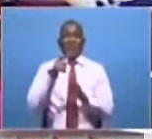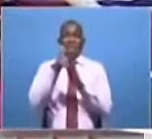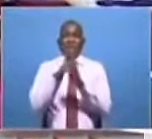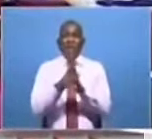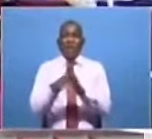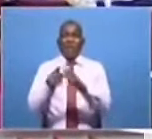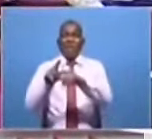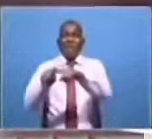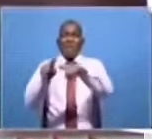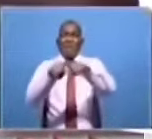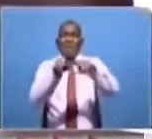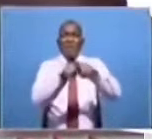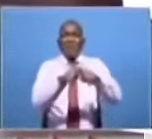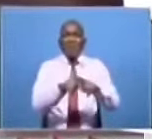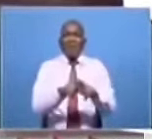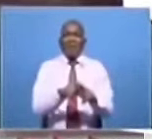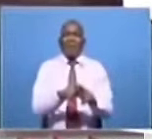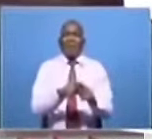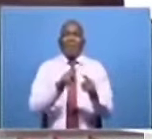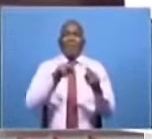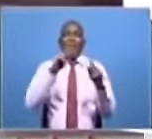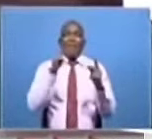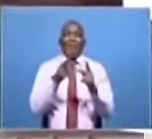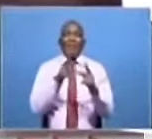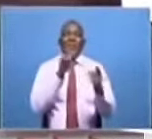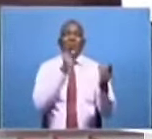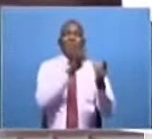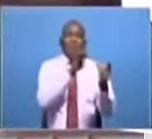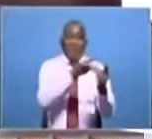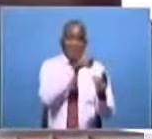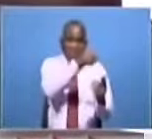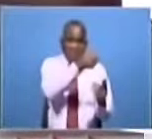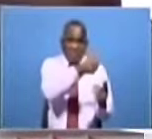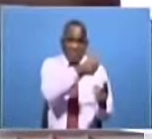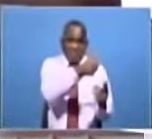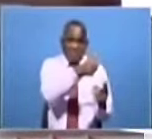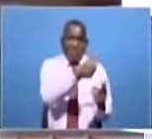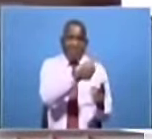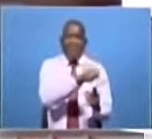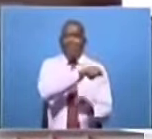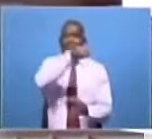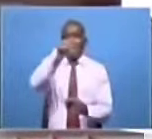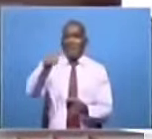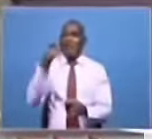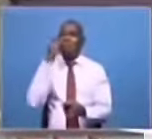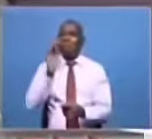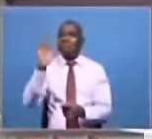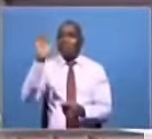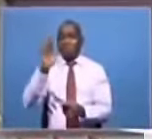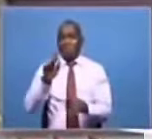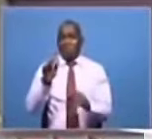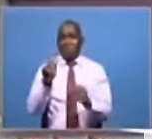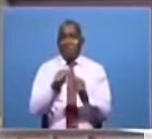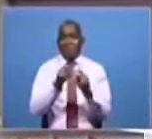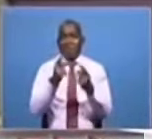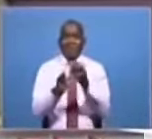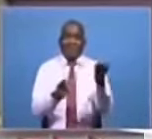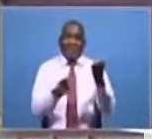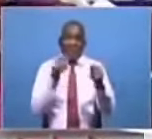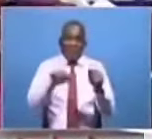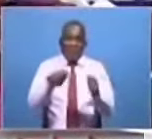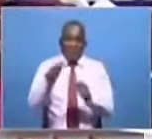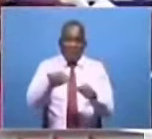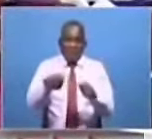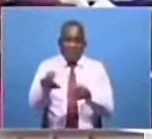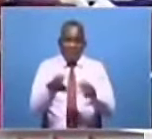lawyers who are engaged by parties take it upon themselves to depose to affidavit when the parties are there. Can you justify